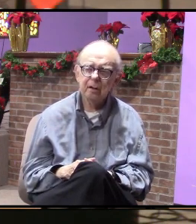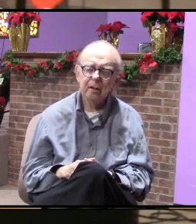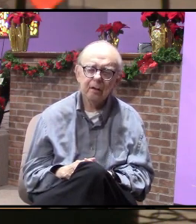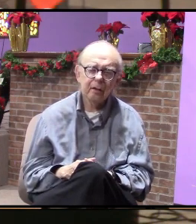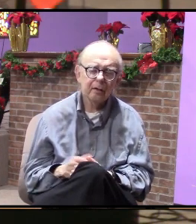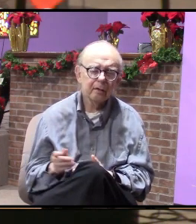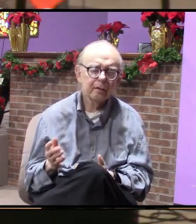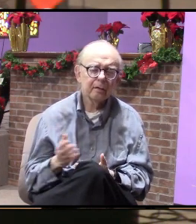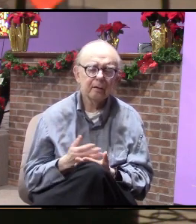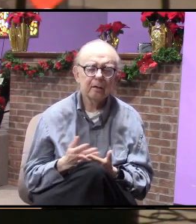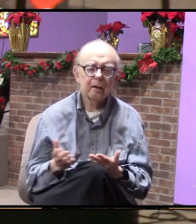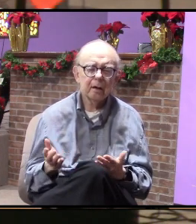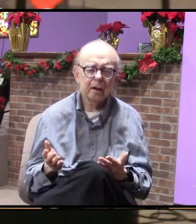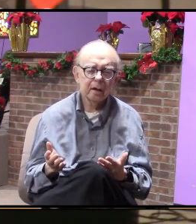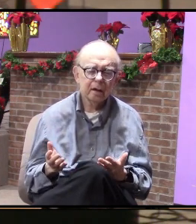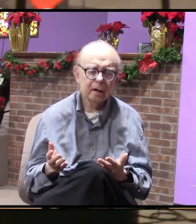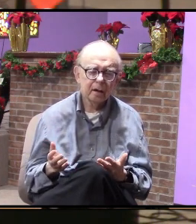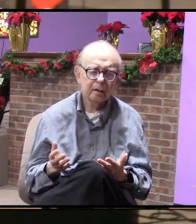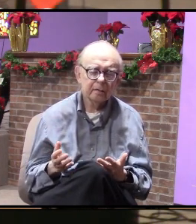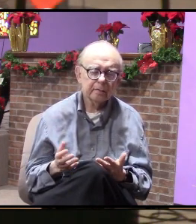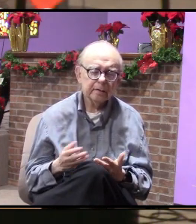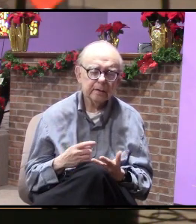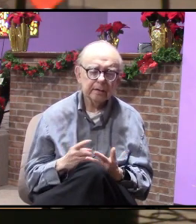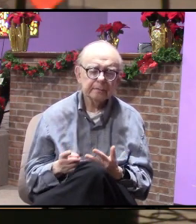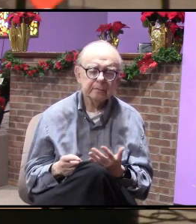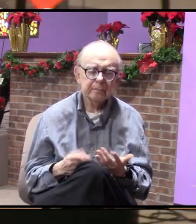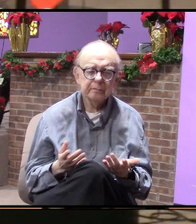and everything that's into it.